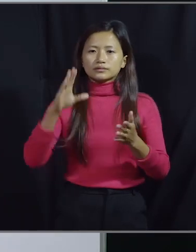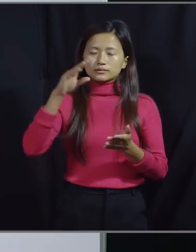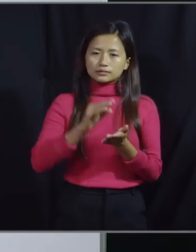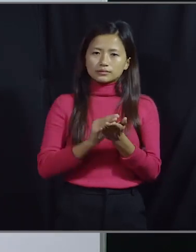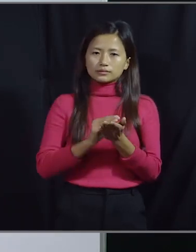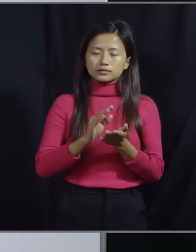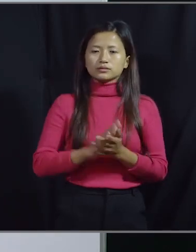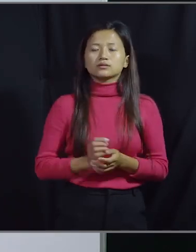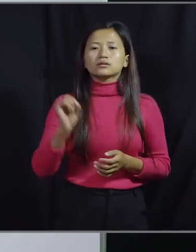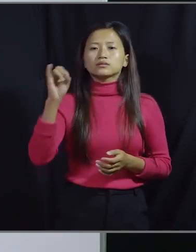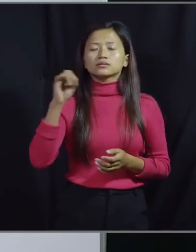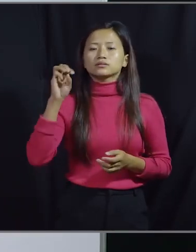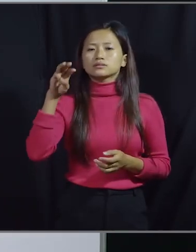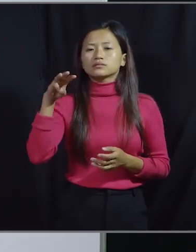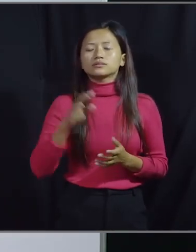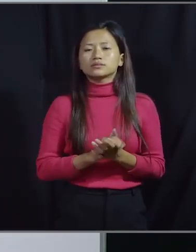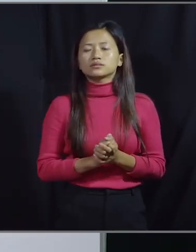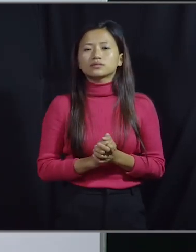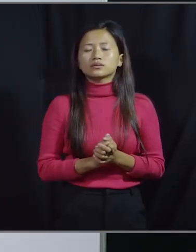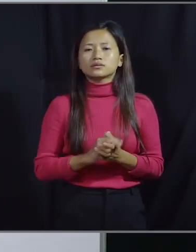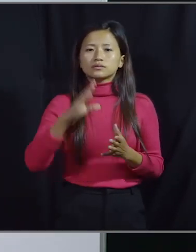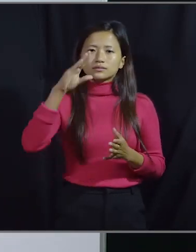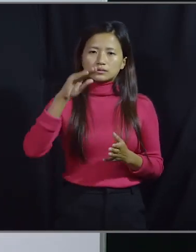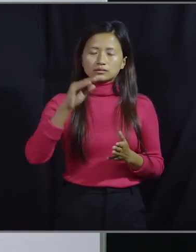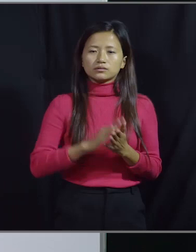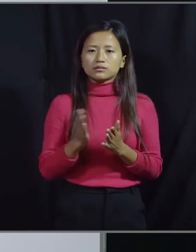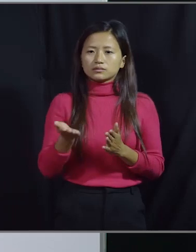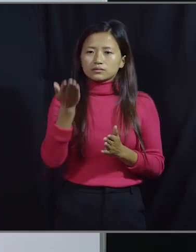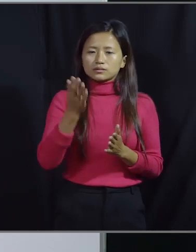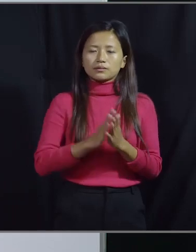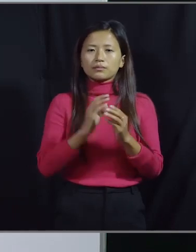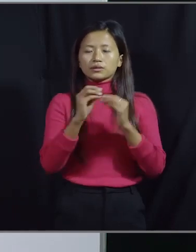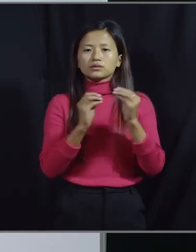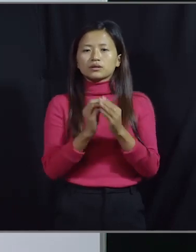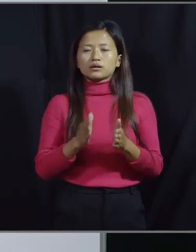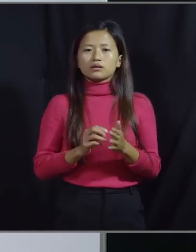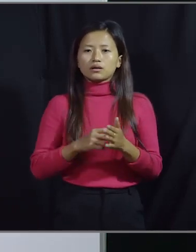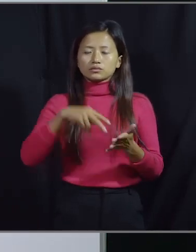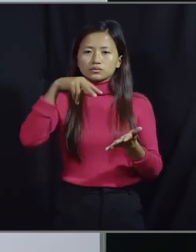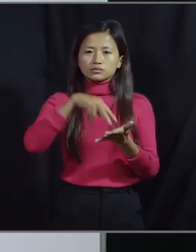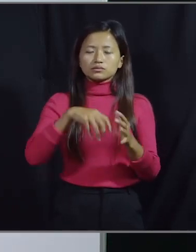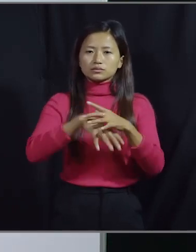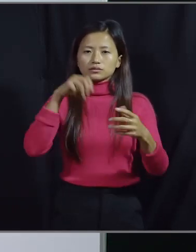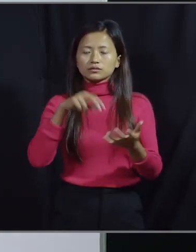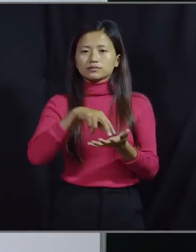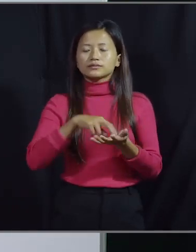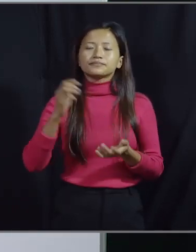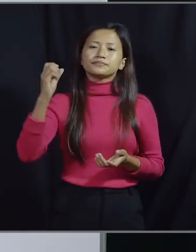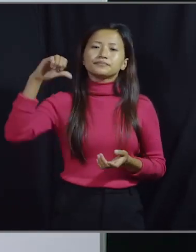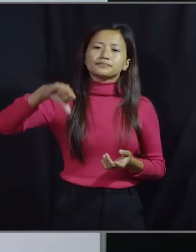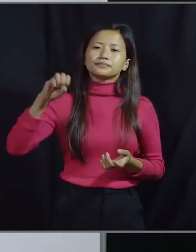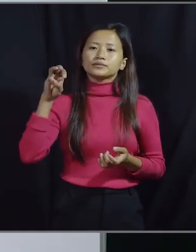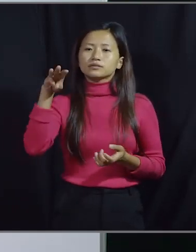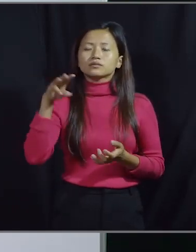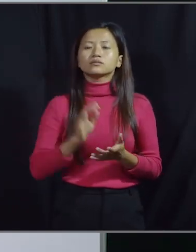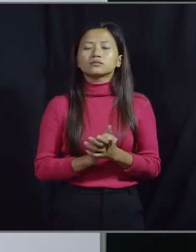decreased by 6,000. Then less increase in the amount of outstanding expenses, that is 9,000,